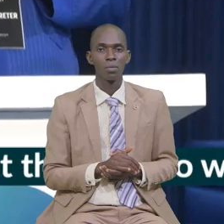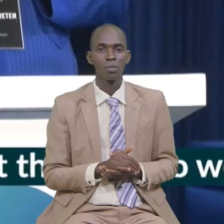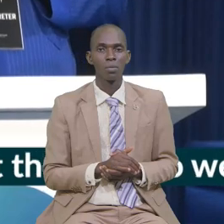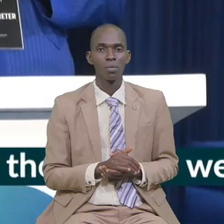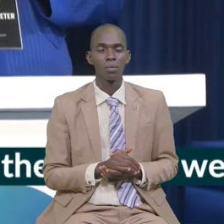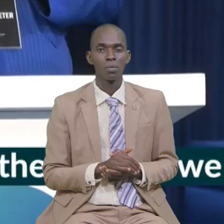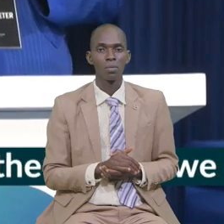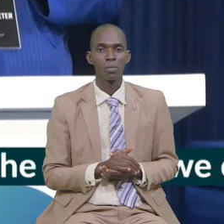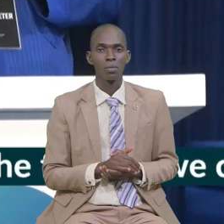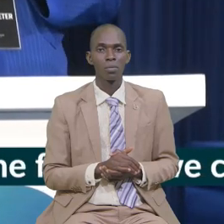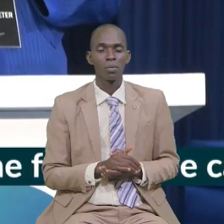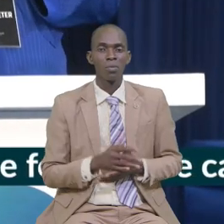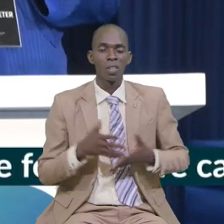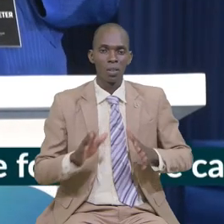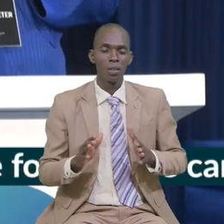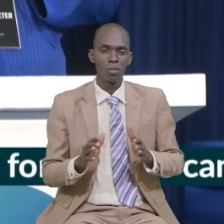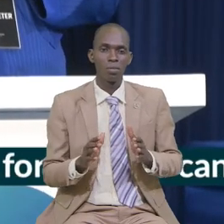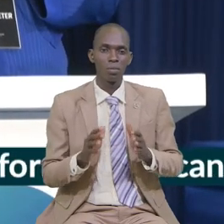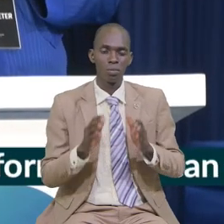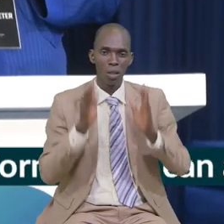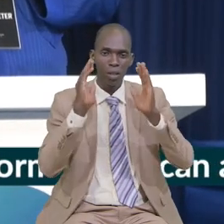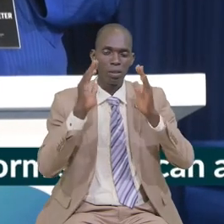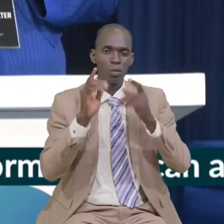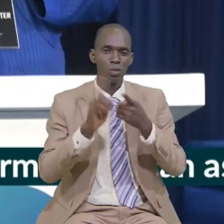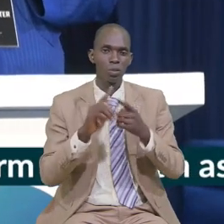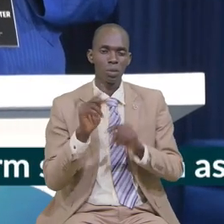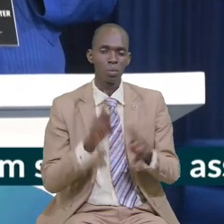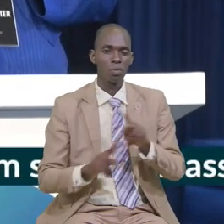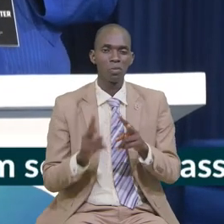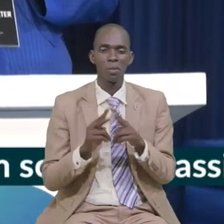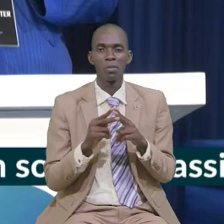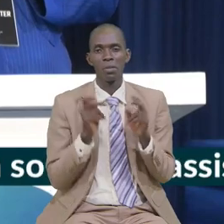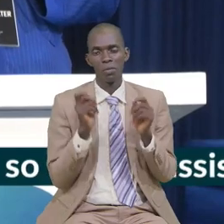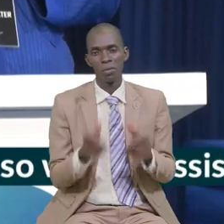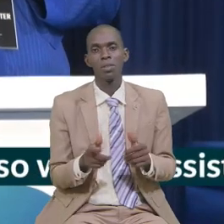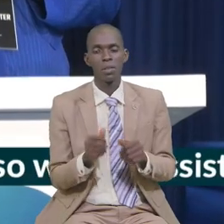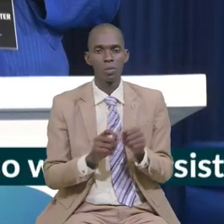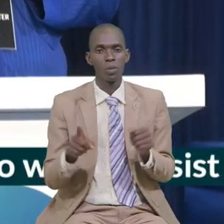Let's attend to them very fast. Wherever we are, let's attend to them.